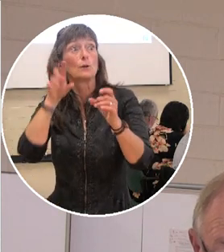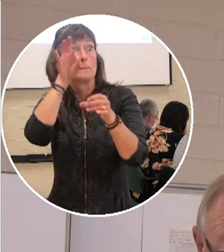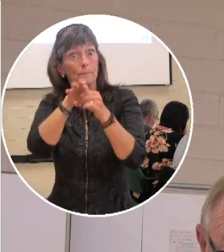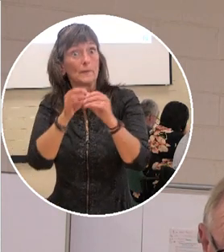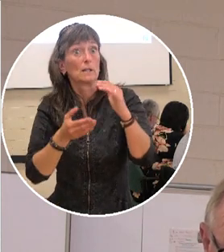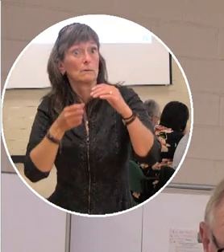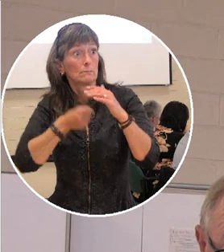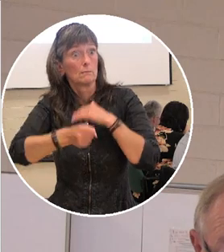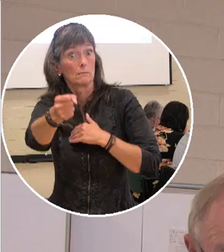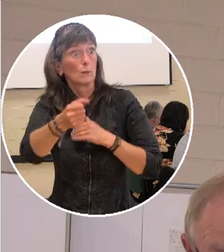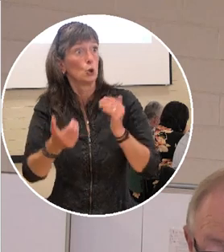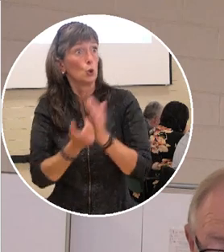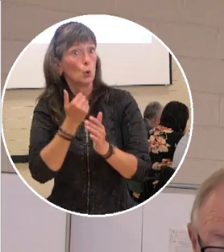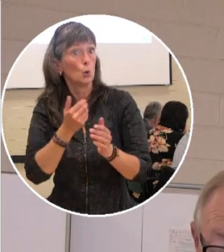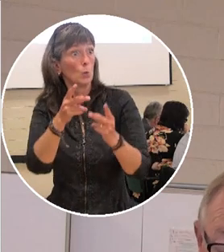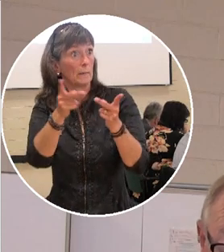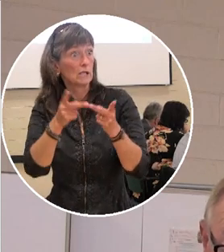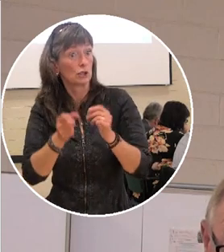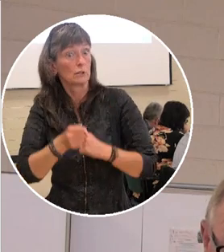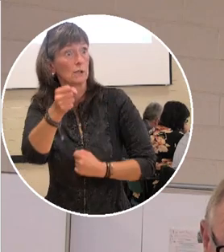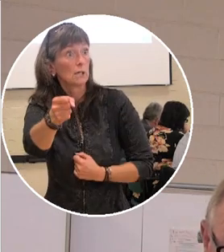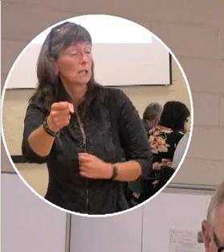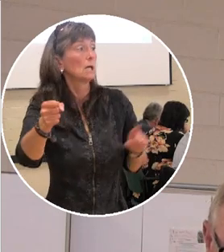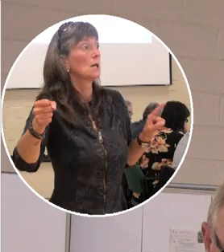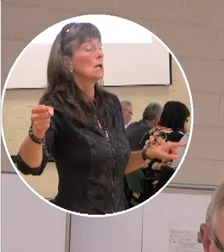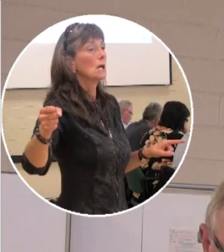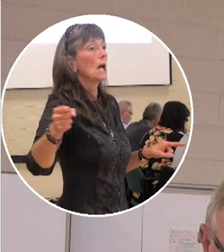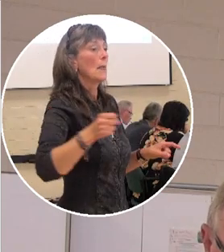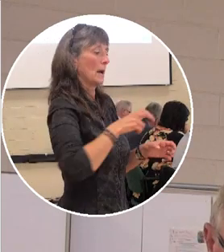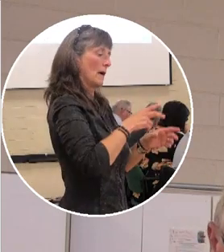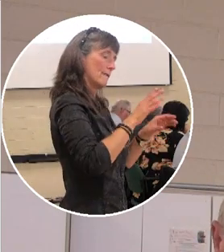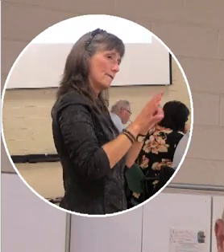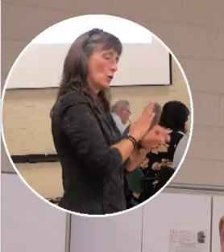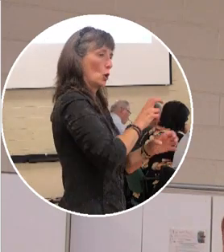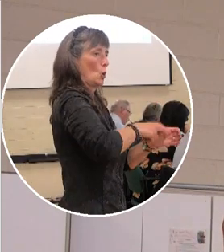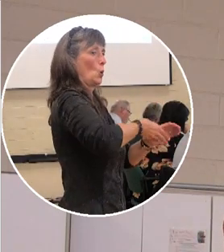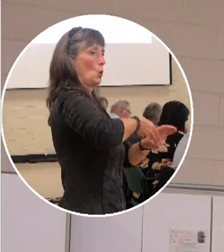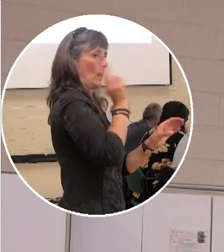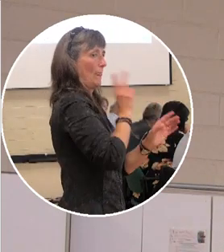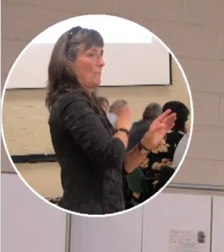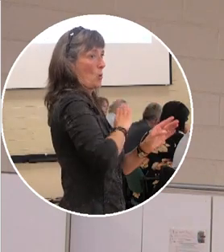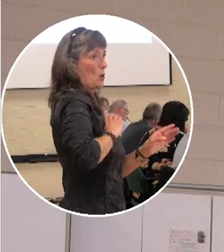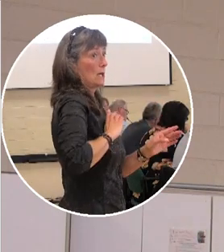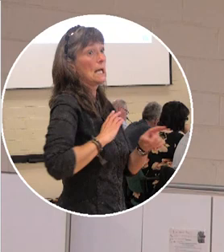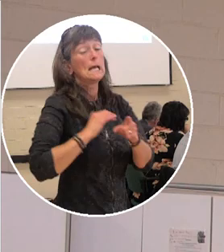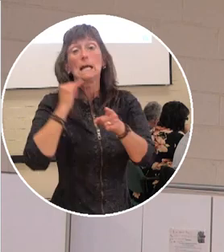If unsuccessful, the trustee will reassume their duties as a member of the board.